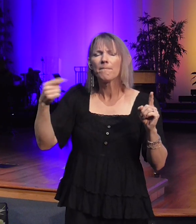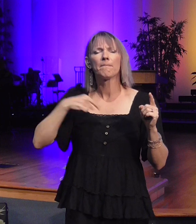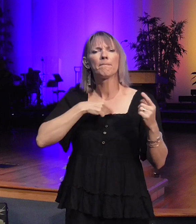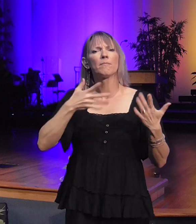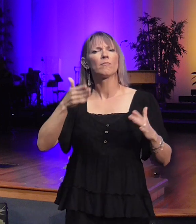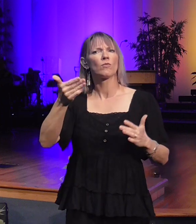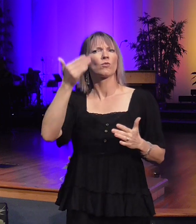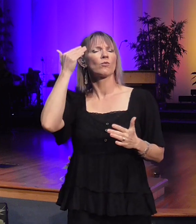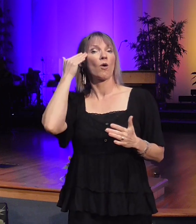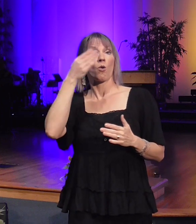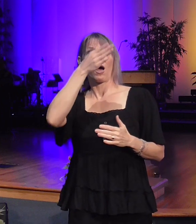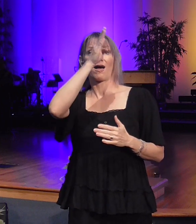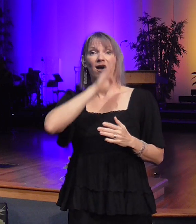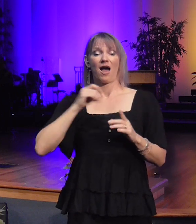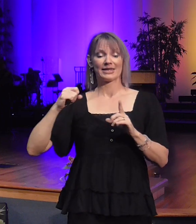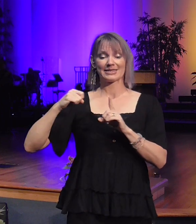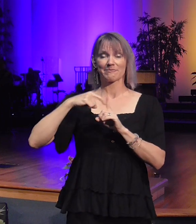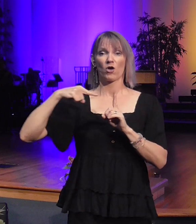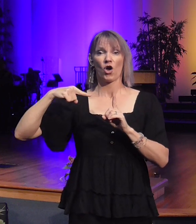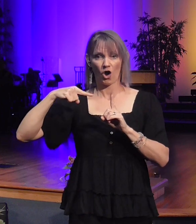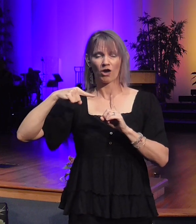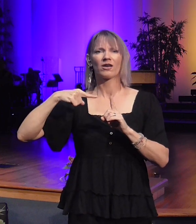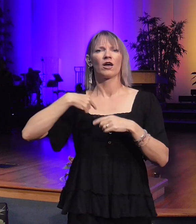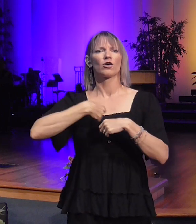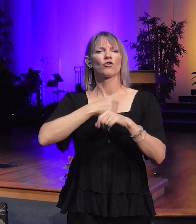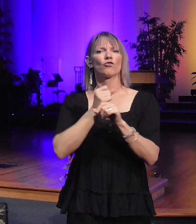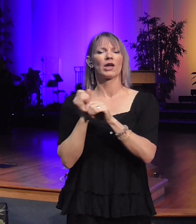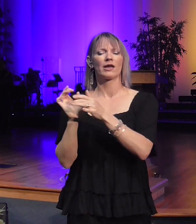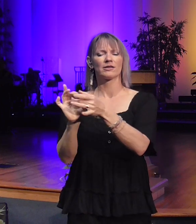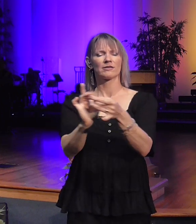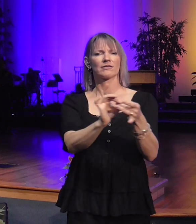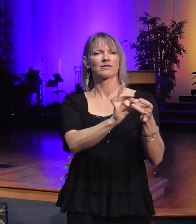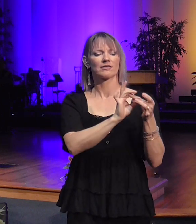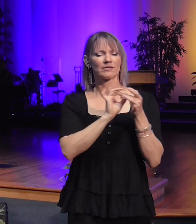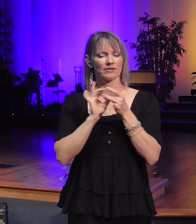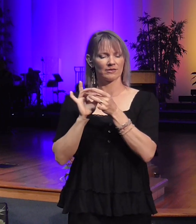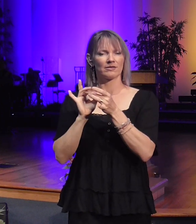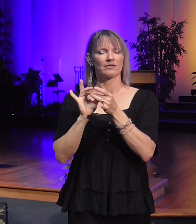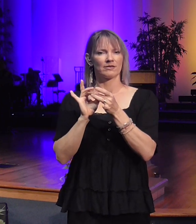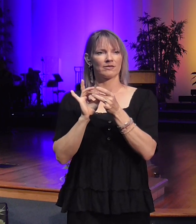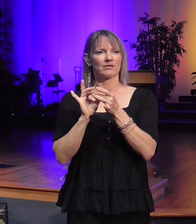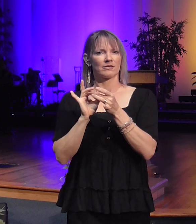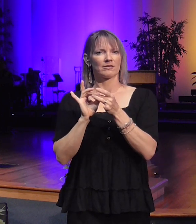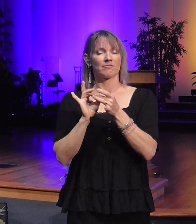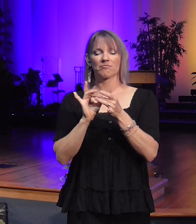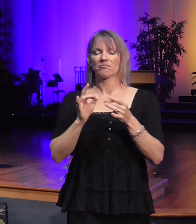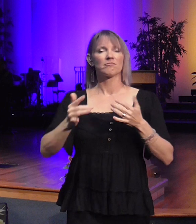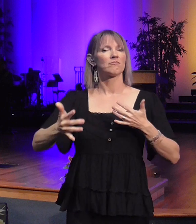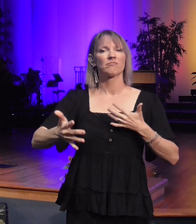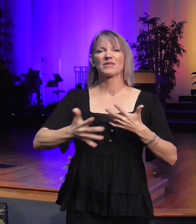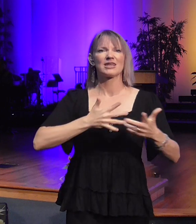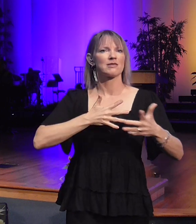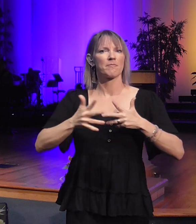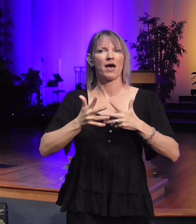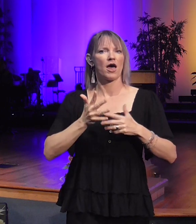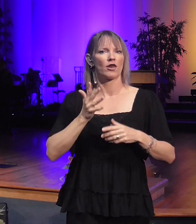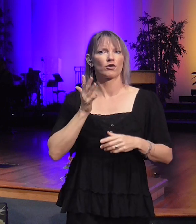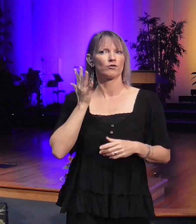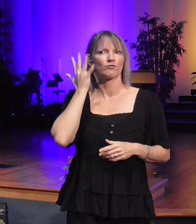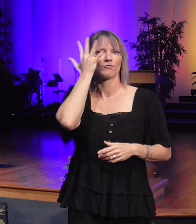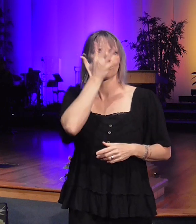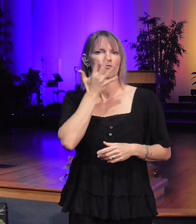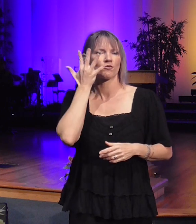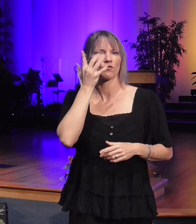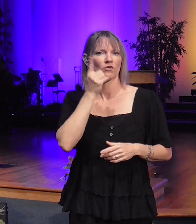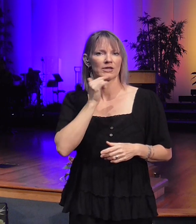God creates that oneness that we all share, no matter what appearances are.